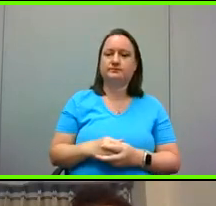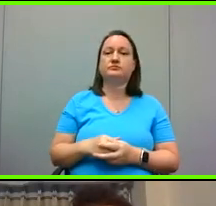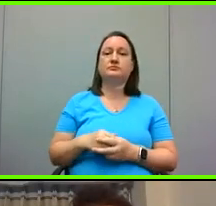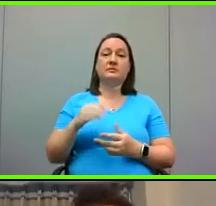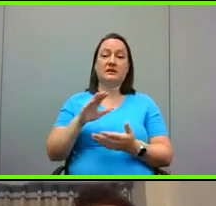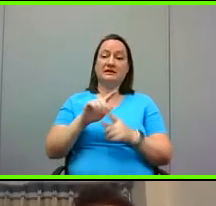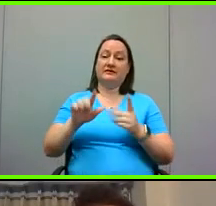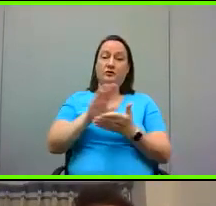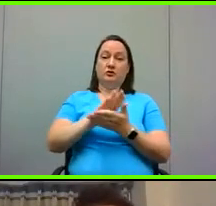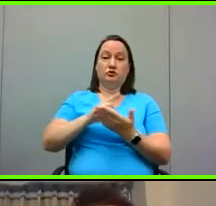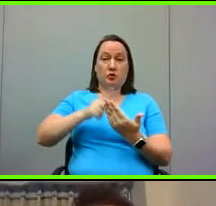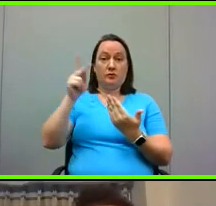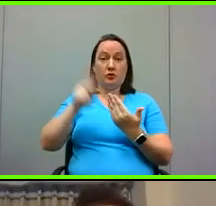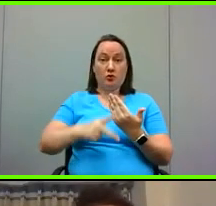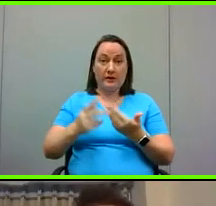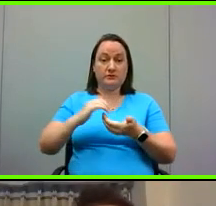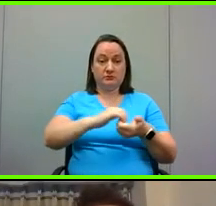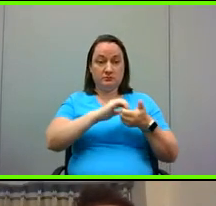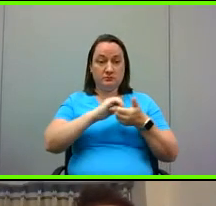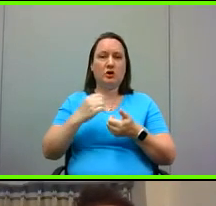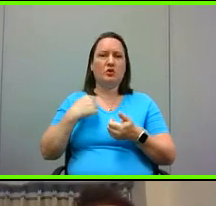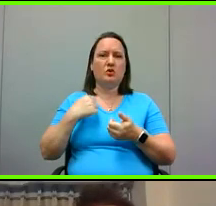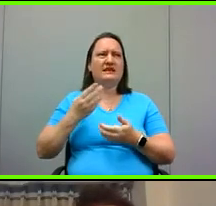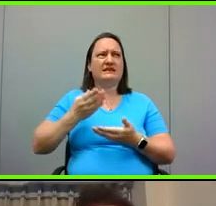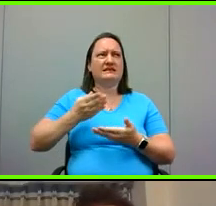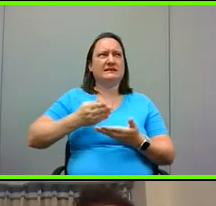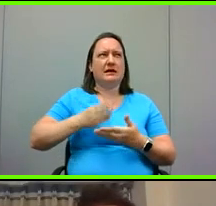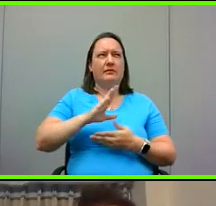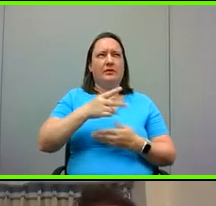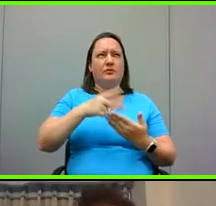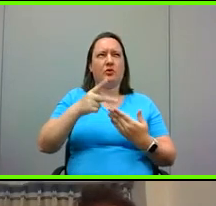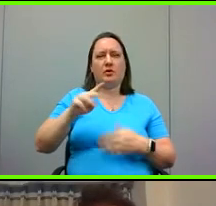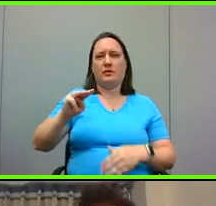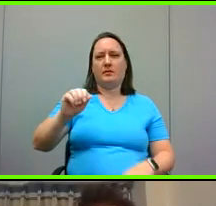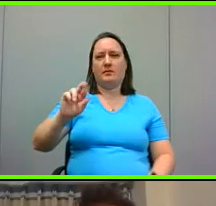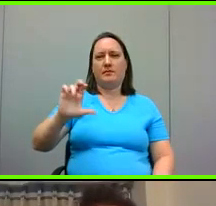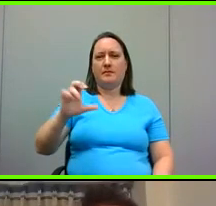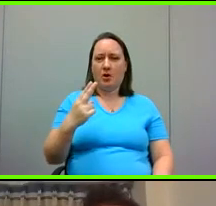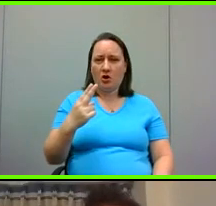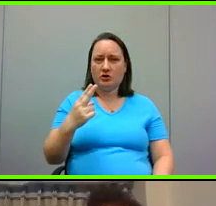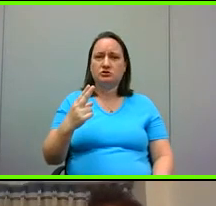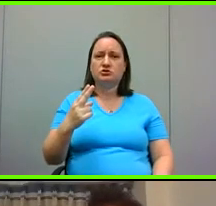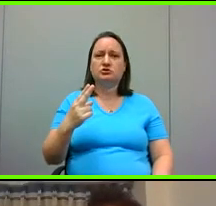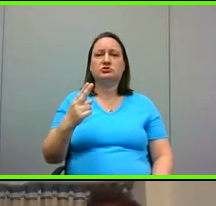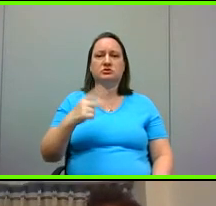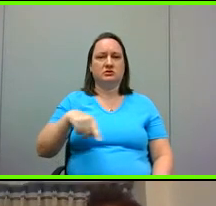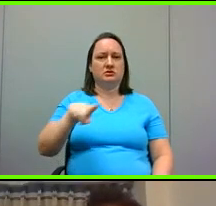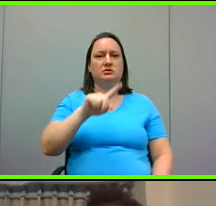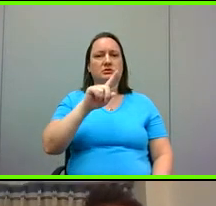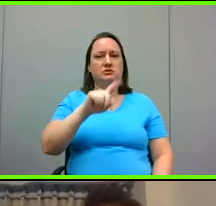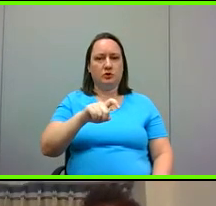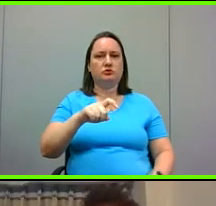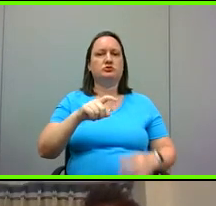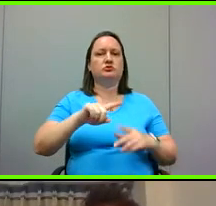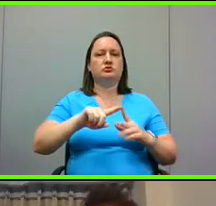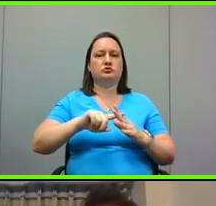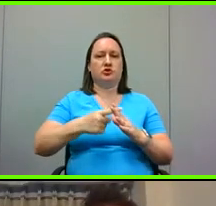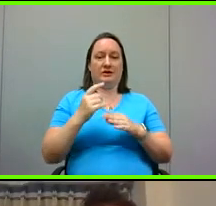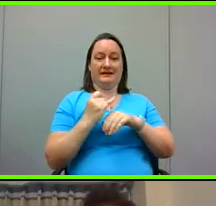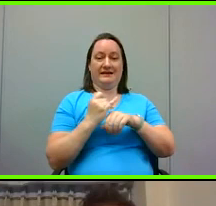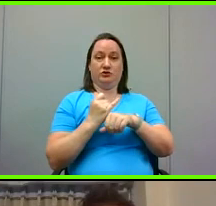ended that in March. They had probably started internships in most of the schools and were entering to their